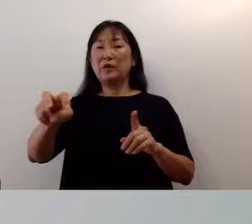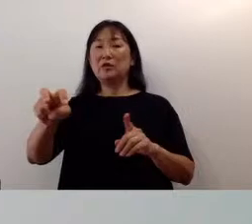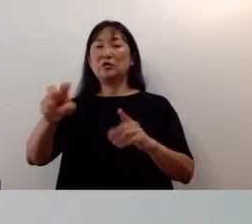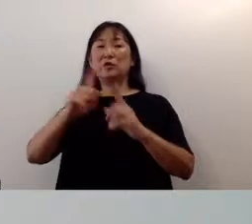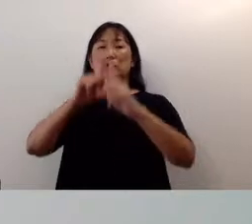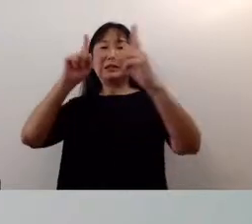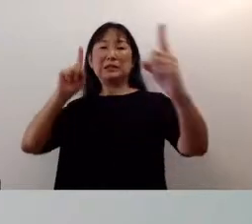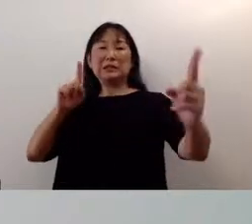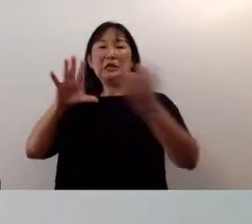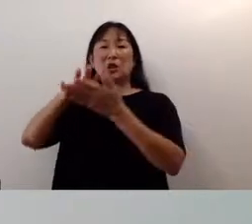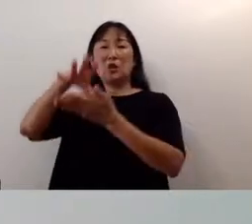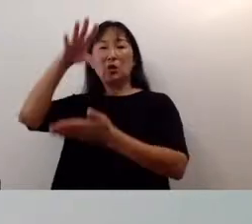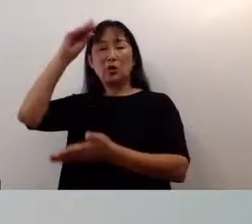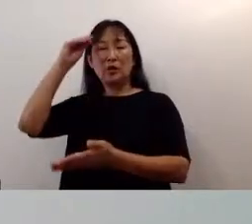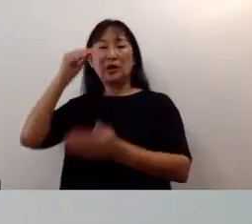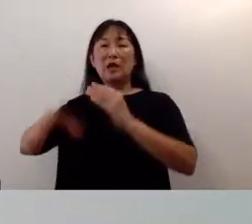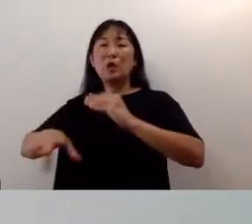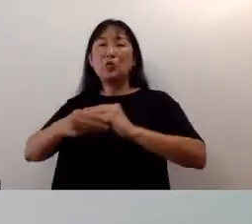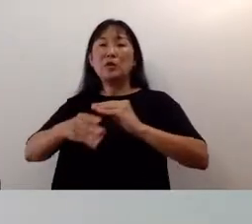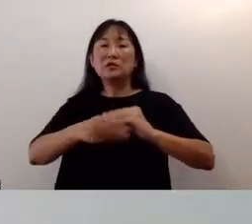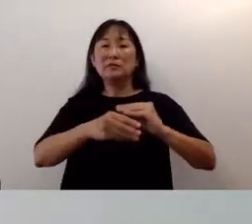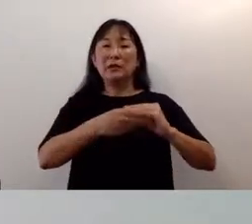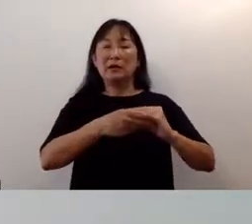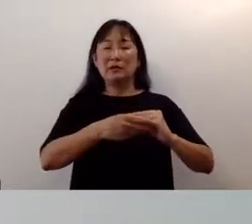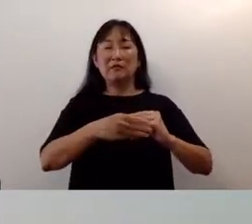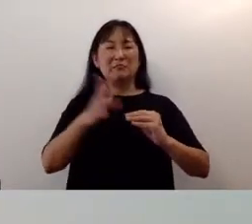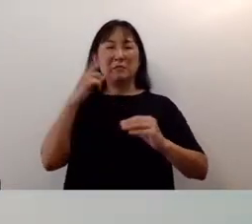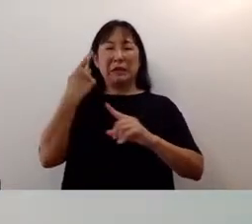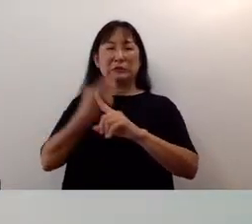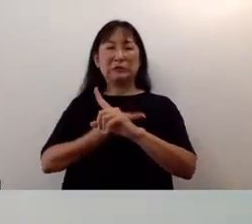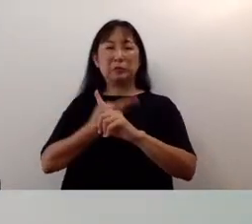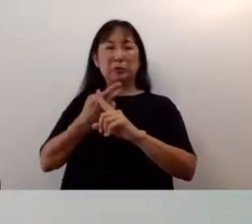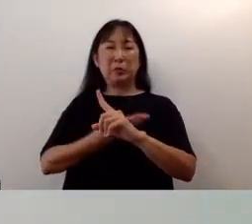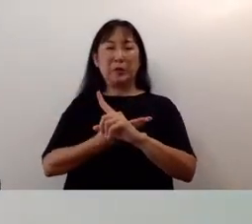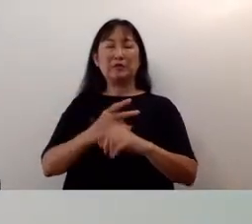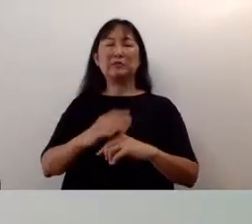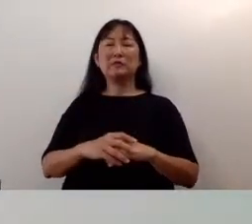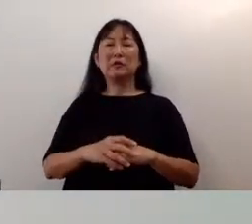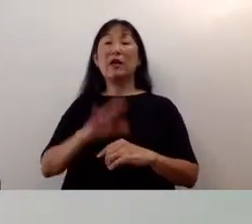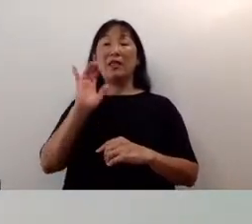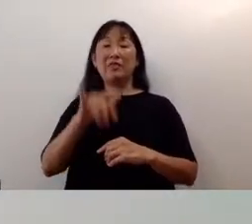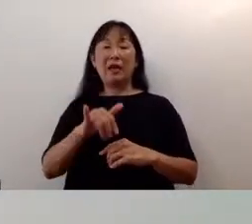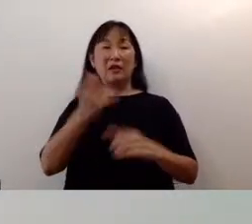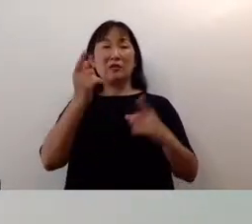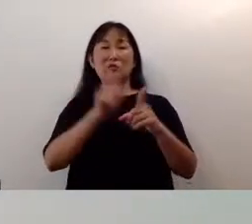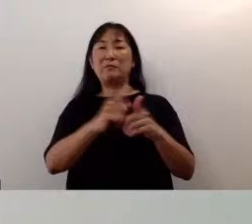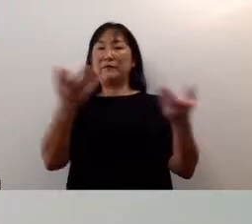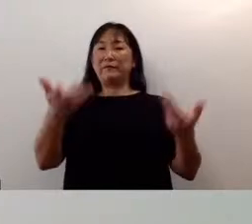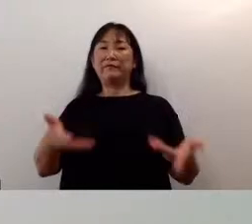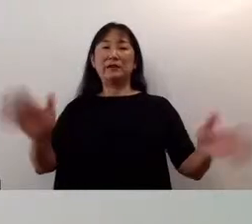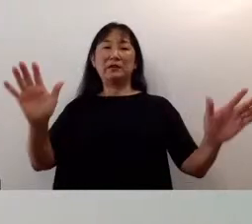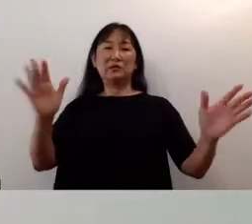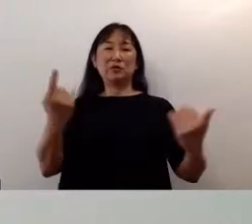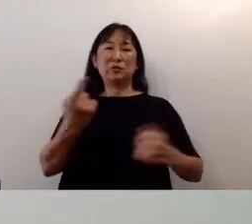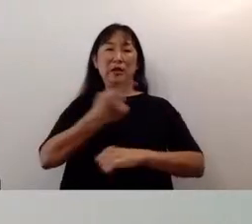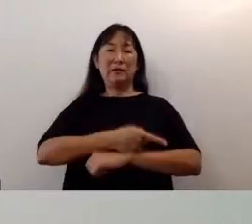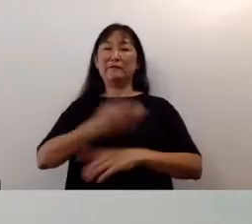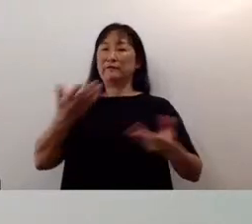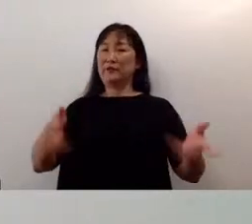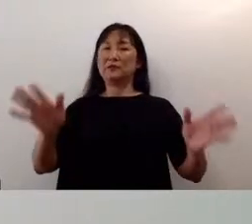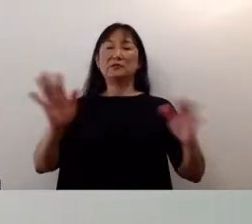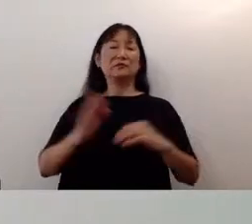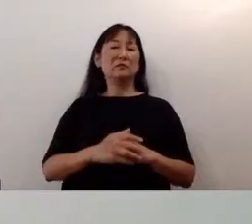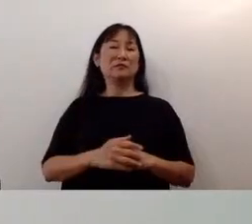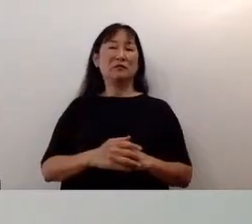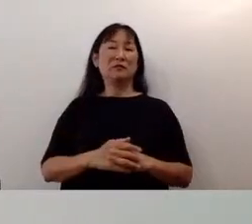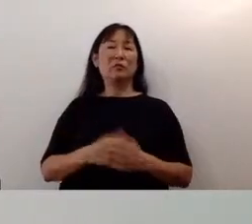that enrichment that we have done over the last couple of months. That agreement is essentially done as of today, right? So we